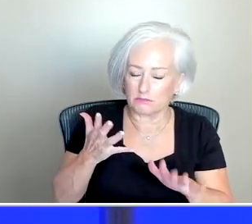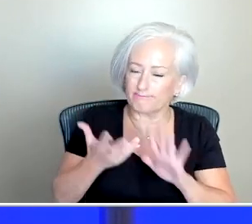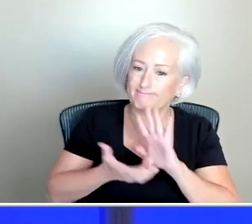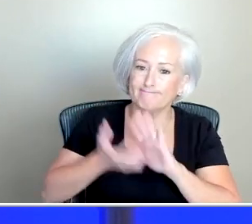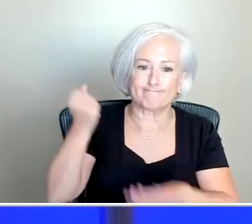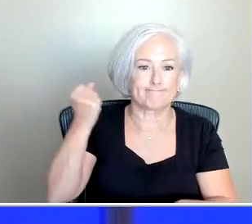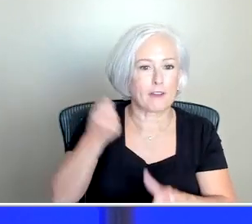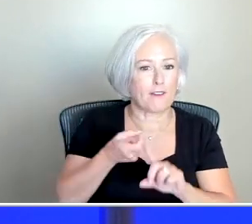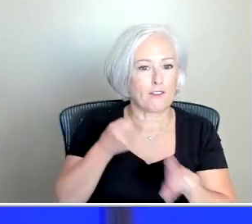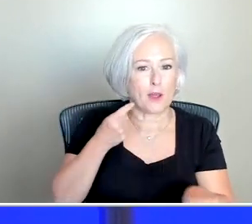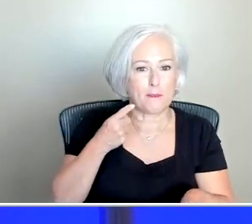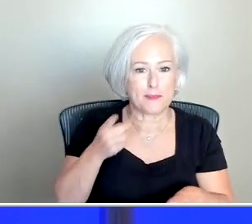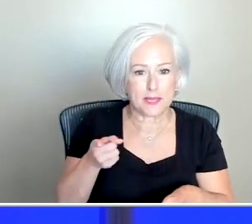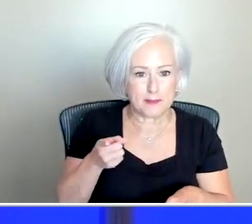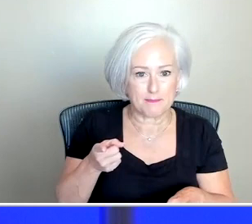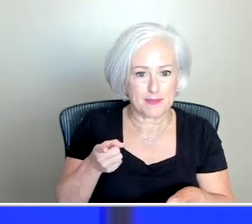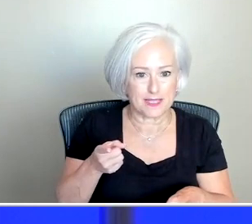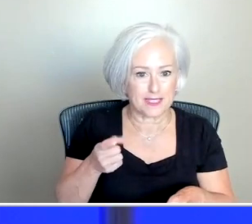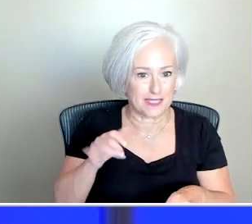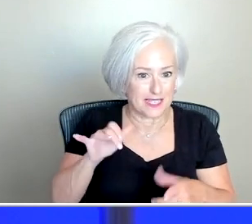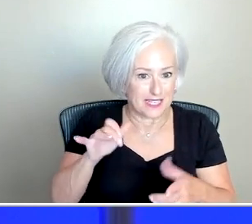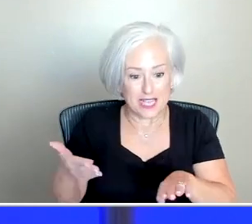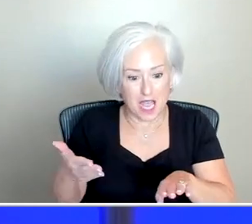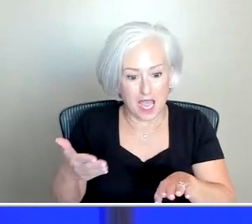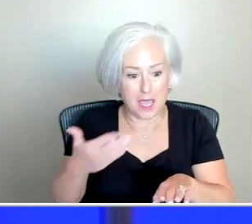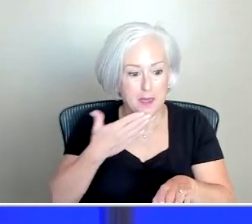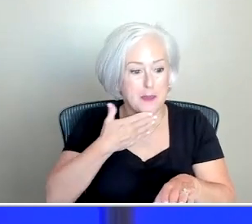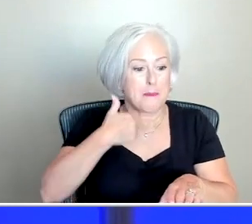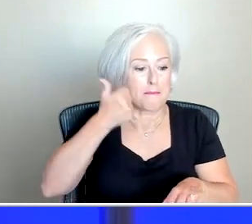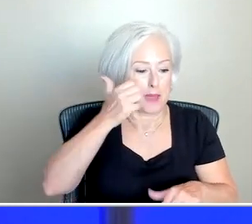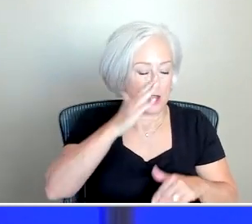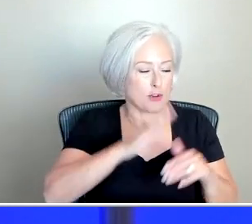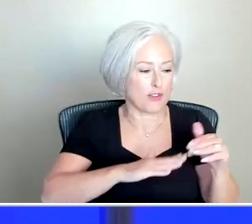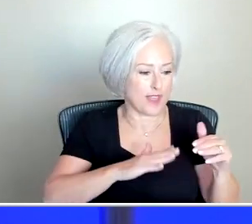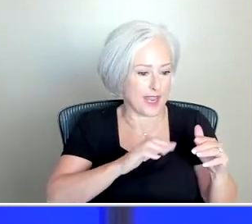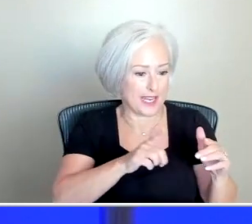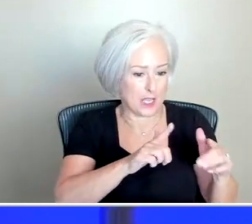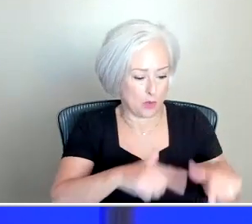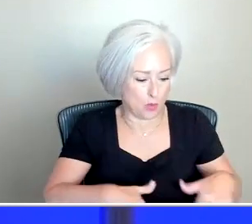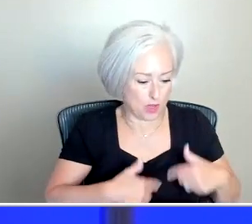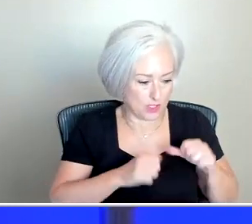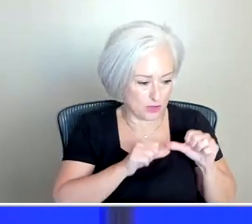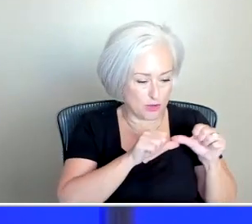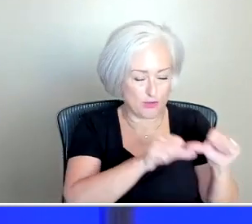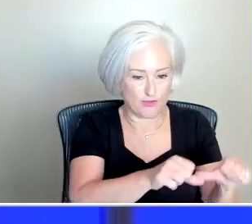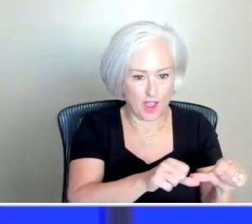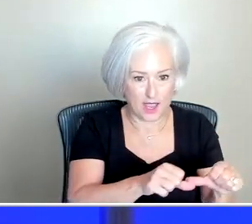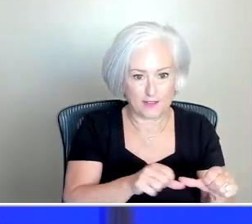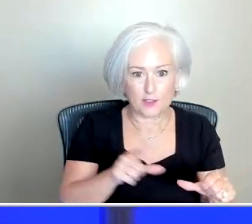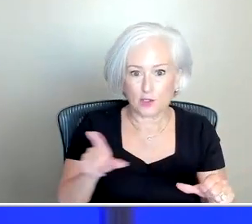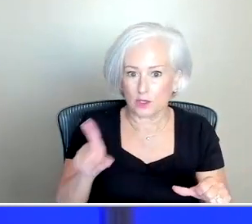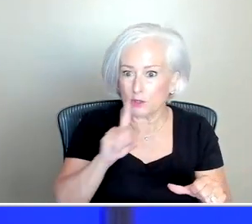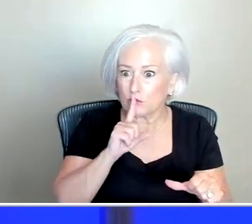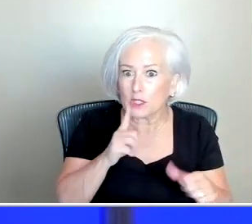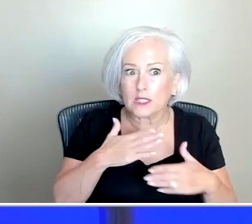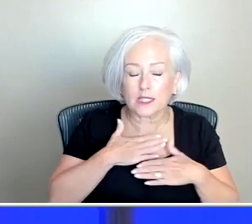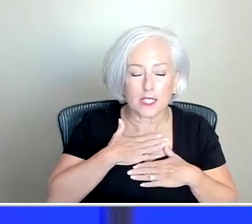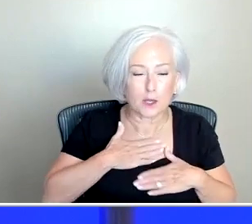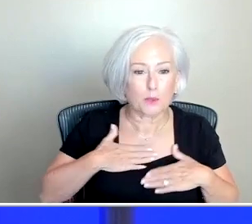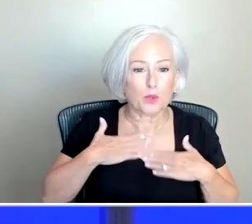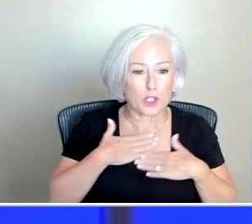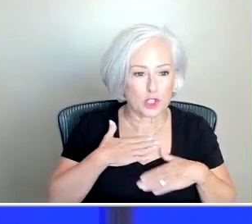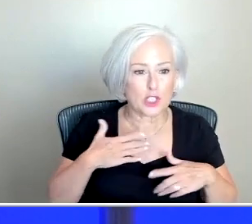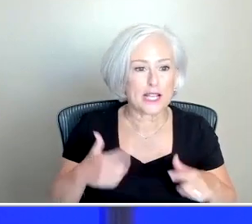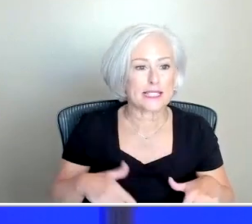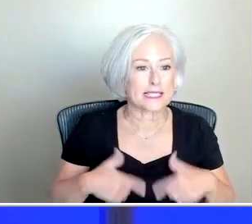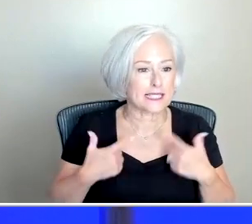he would not survive than the fact that he did. So he appreciates life, and you take advantage of every experience, the way you